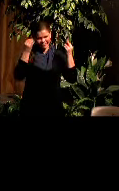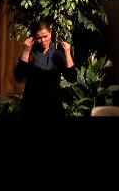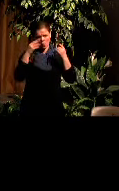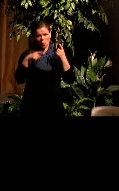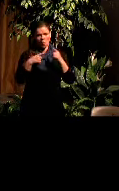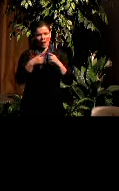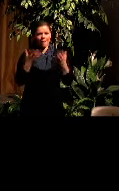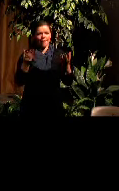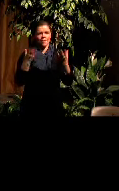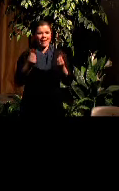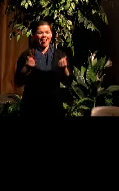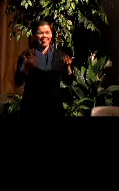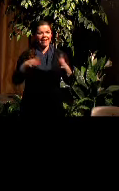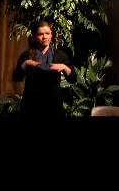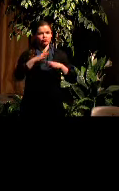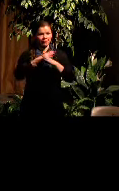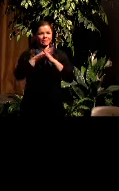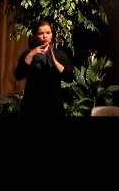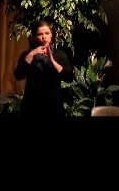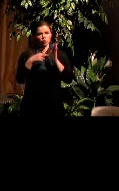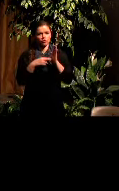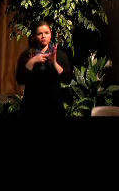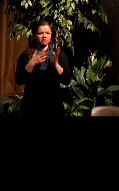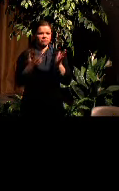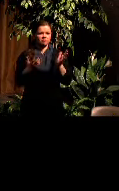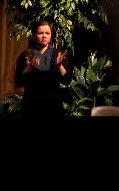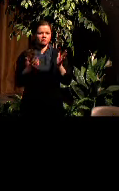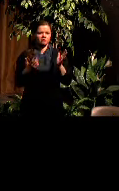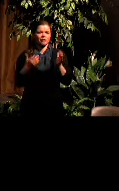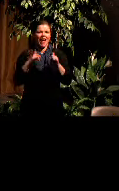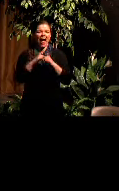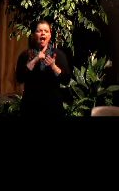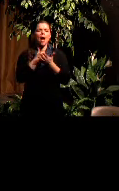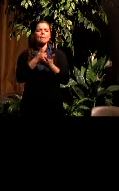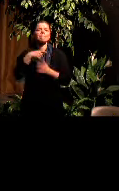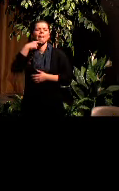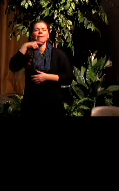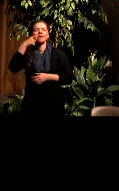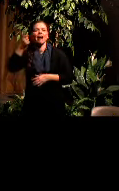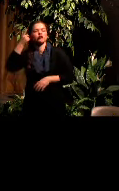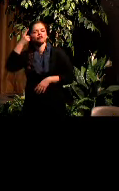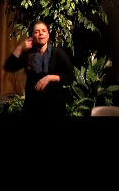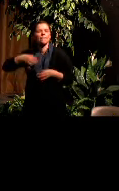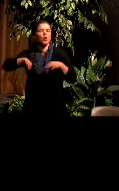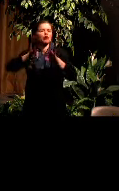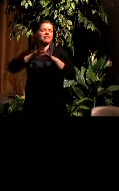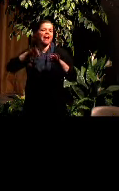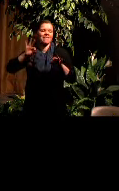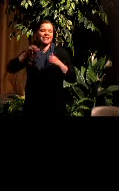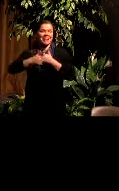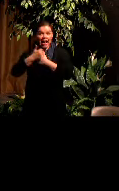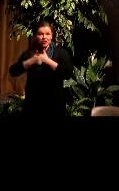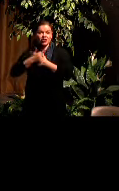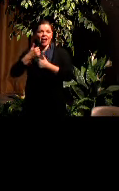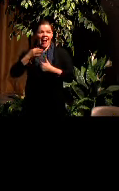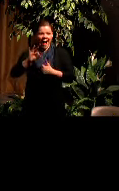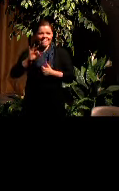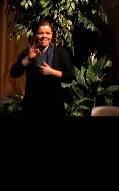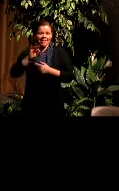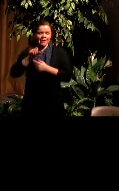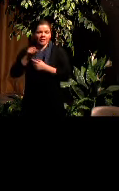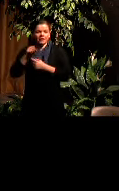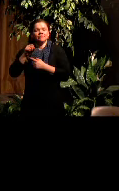to help the public understand the importance of the Endangered Species Act, the Clean Water Act, and